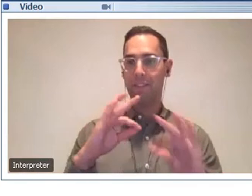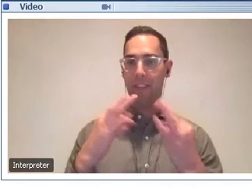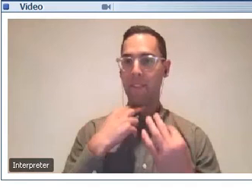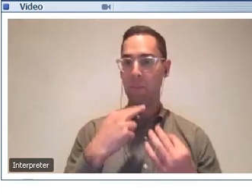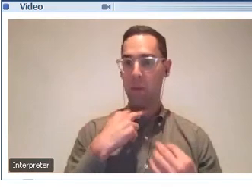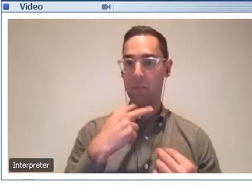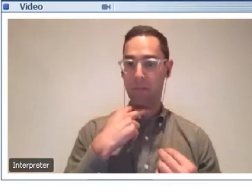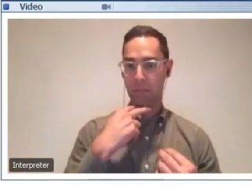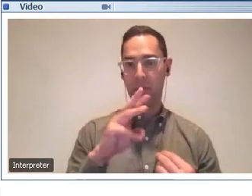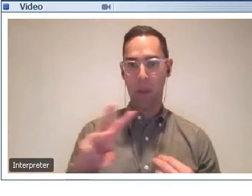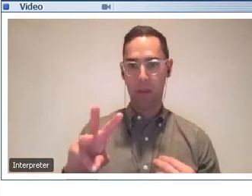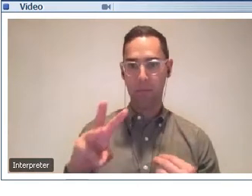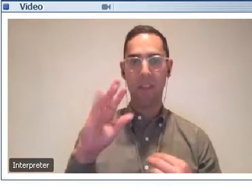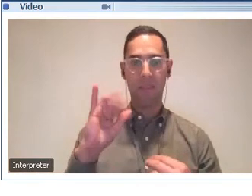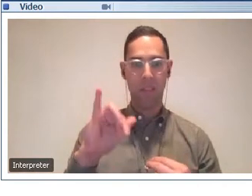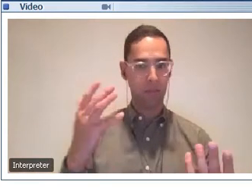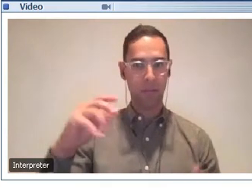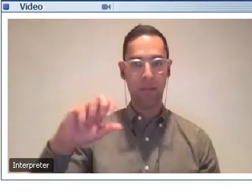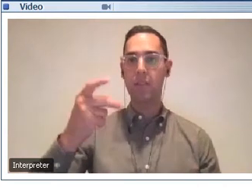to